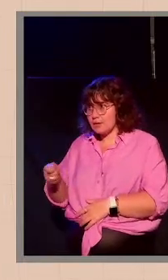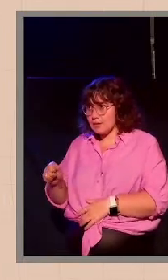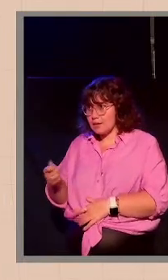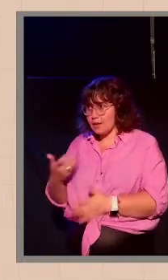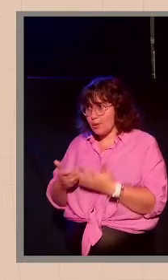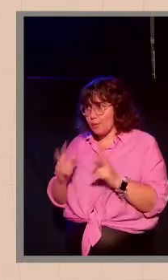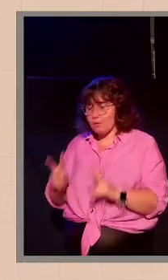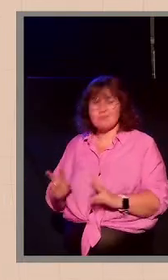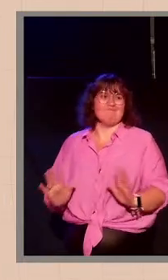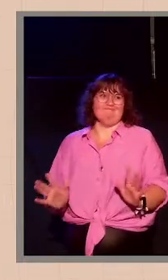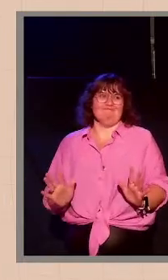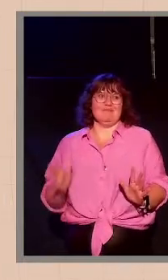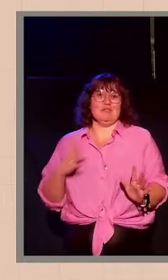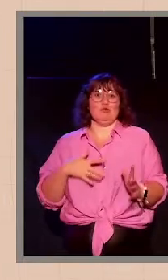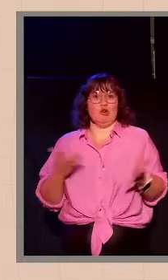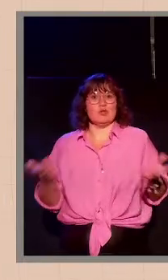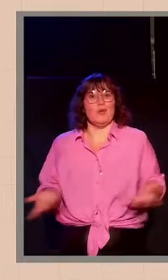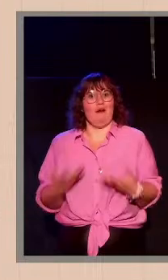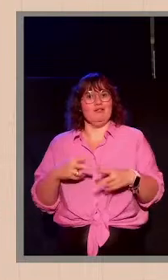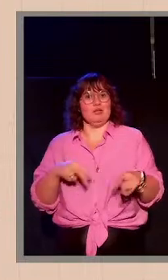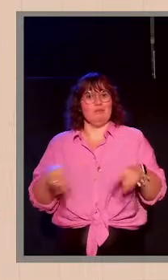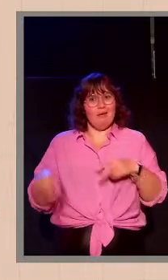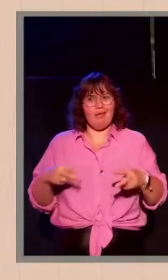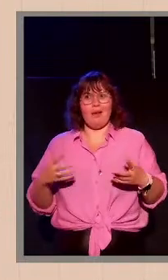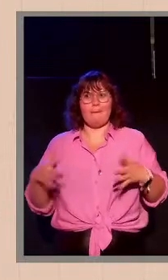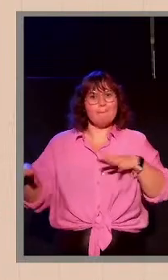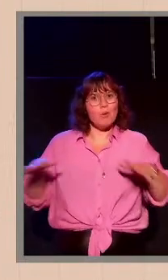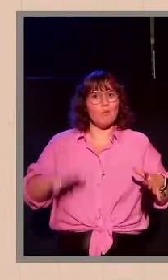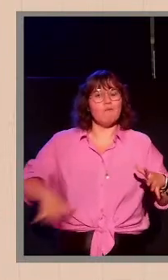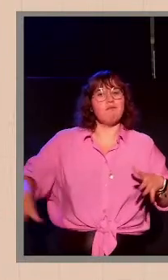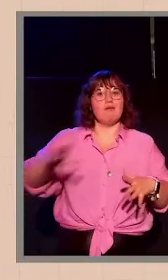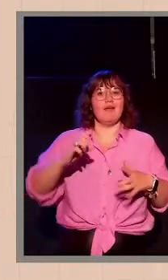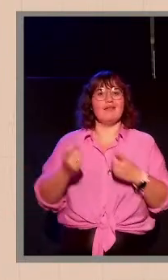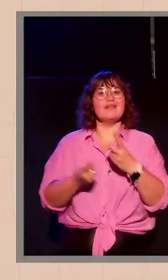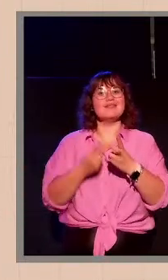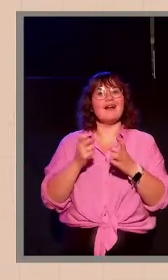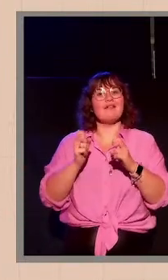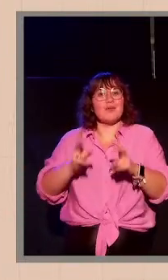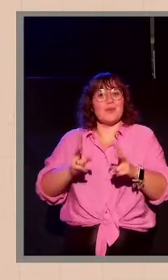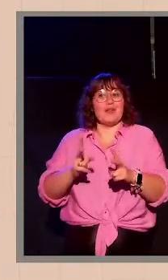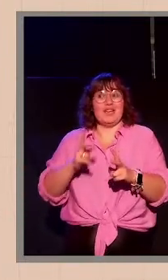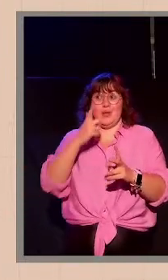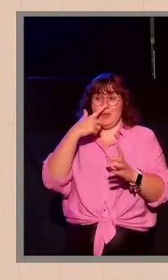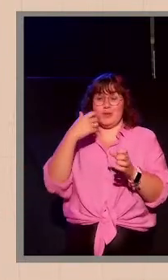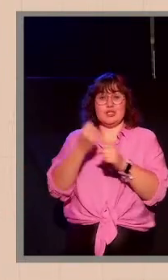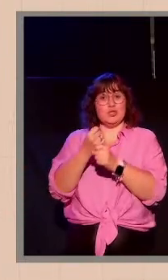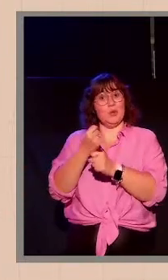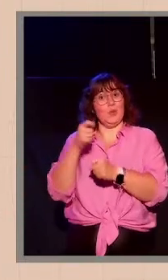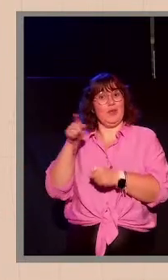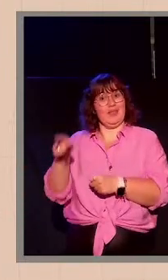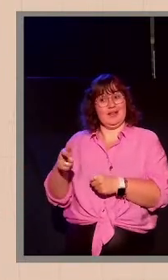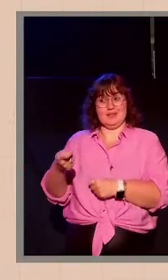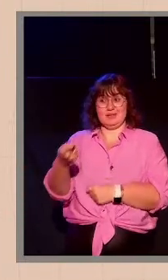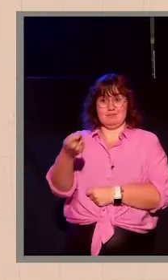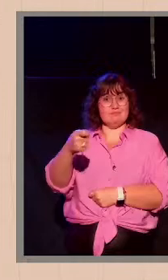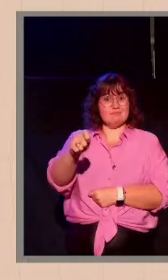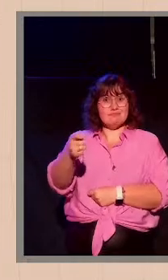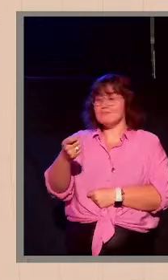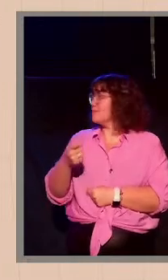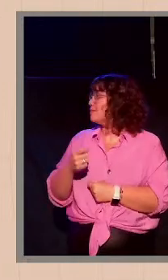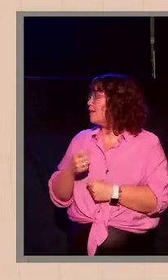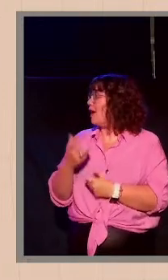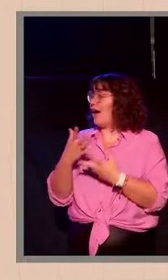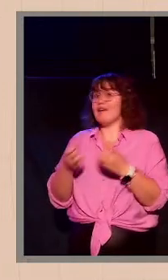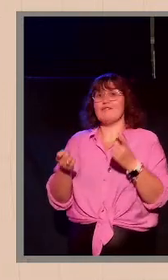So this is just another thing that you can do with this. I've had people